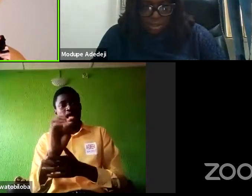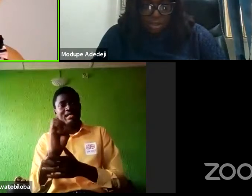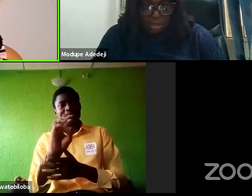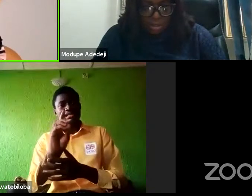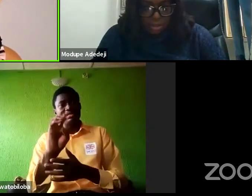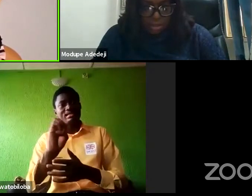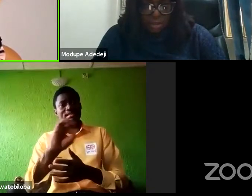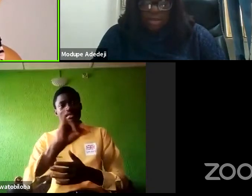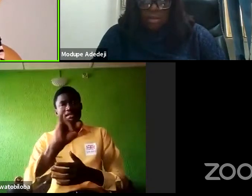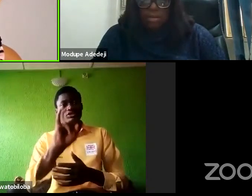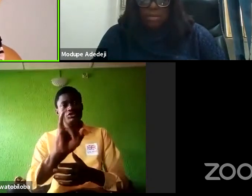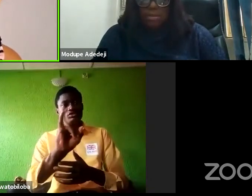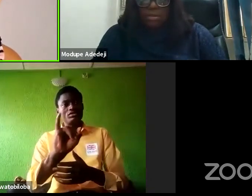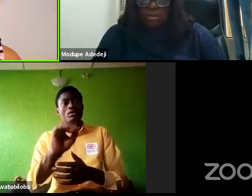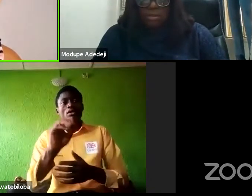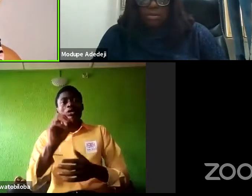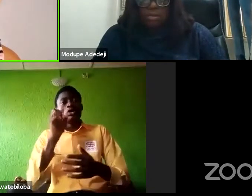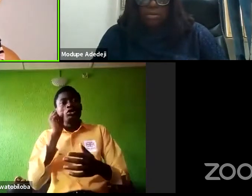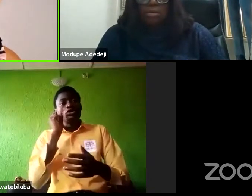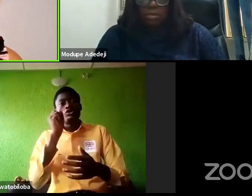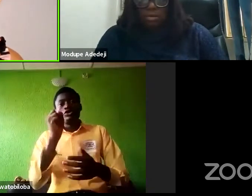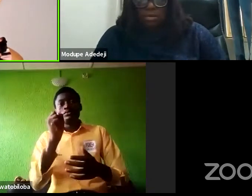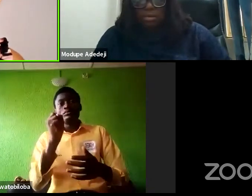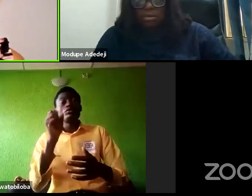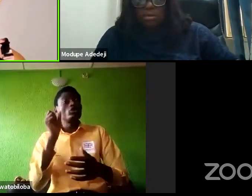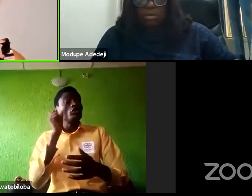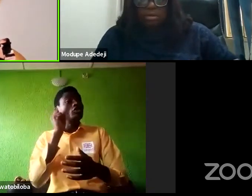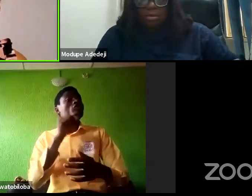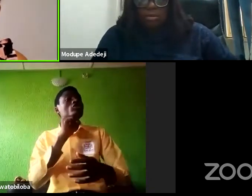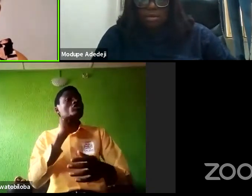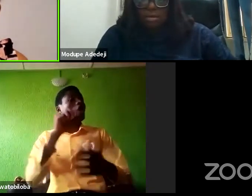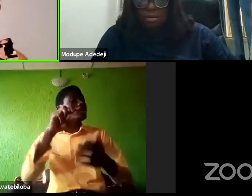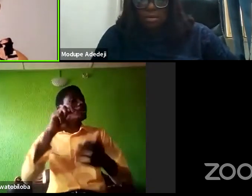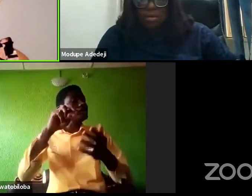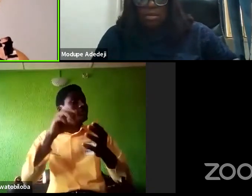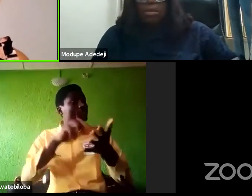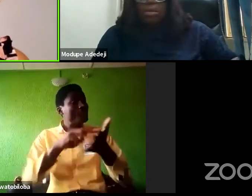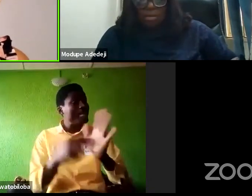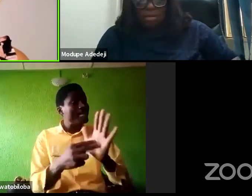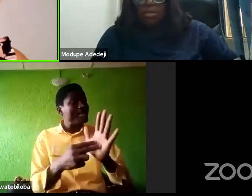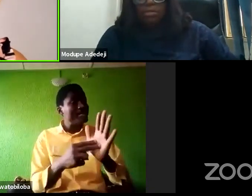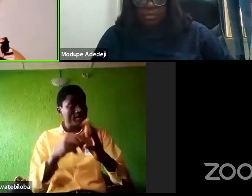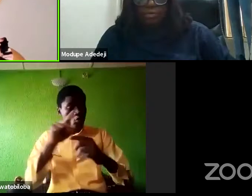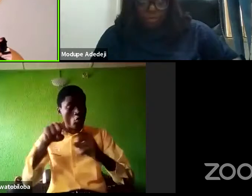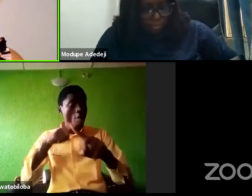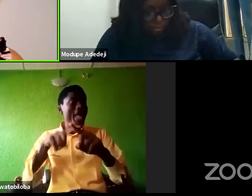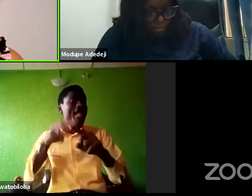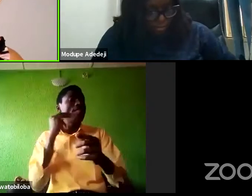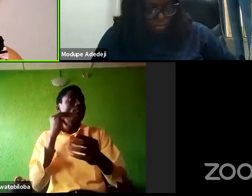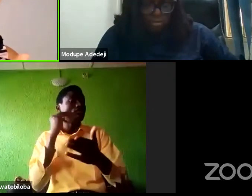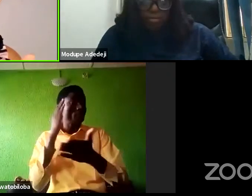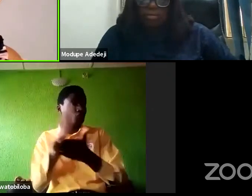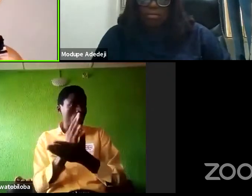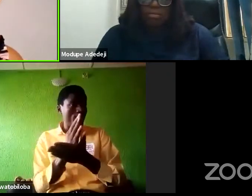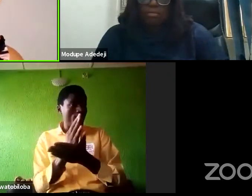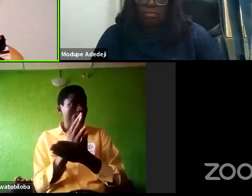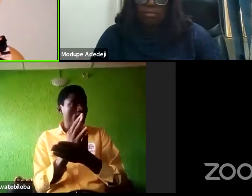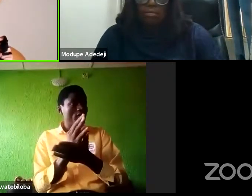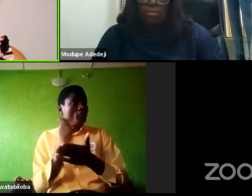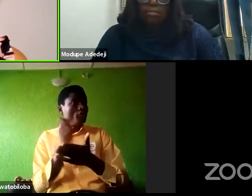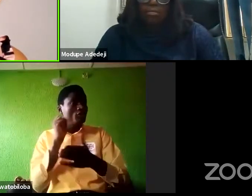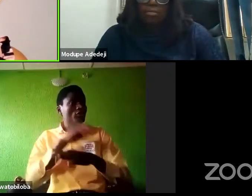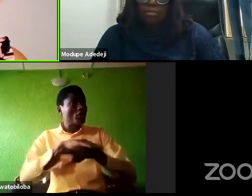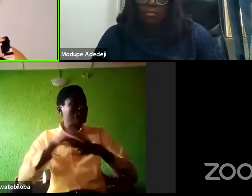she's not saying menopause can cure fibroid, but she said that because the estrogen level would have been because the body is not